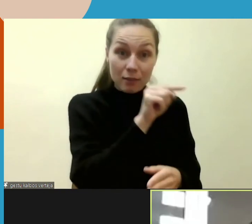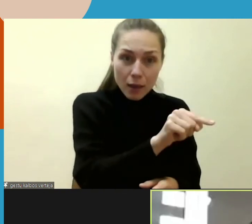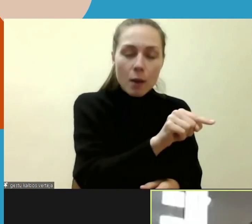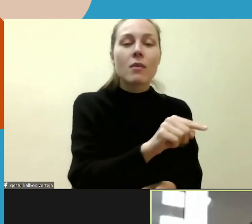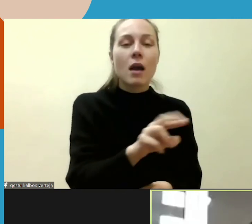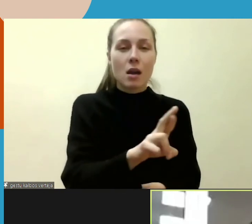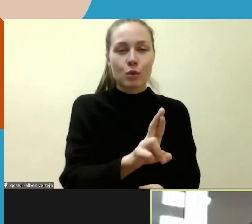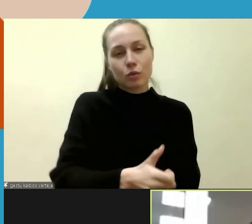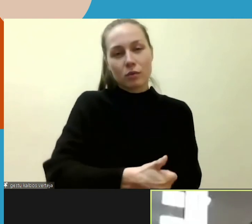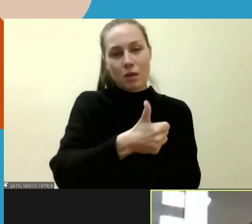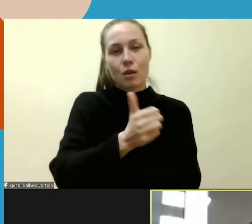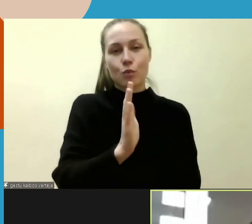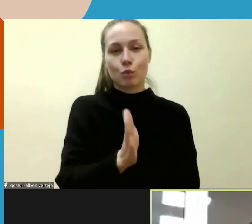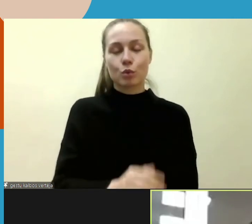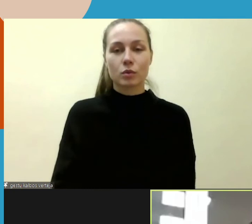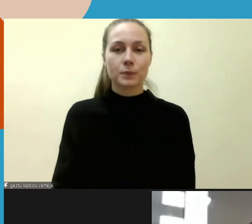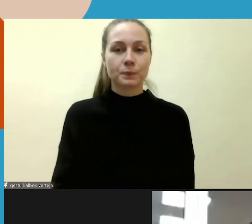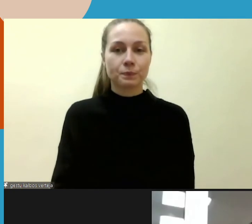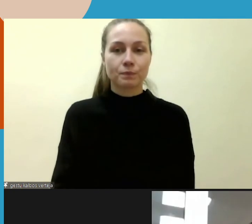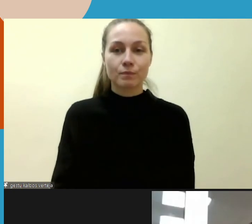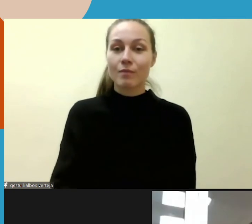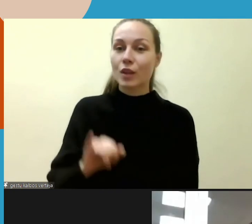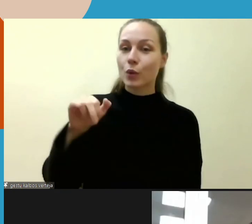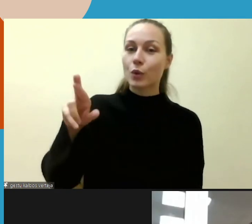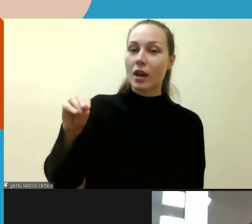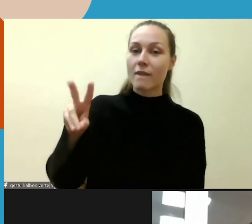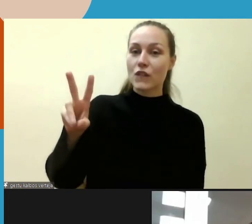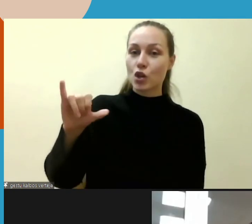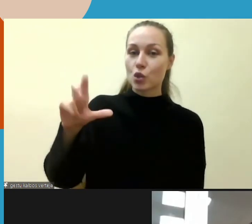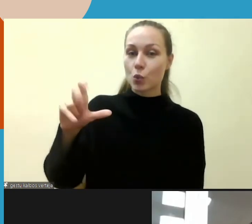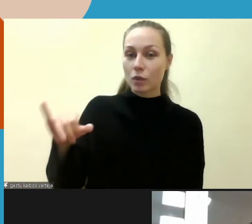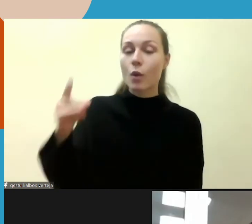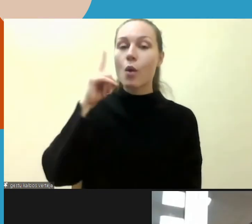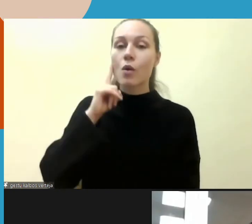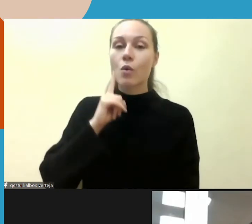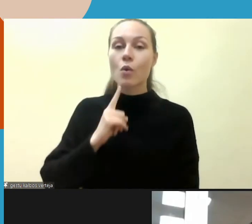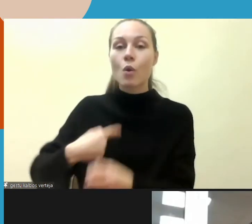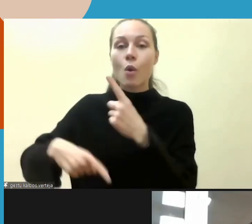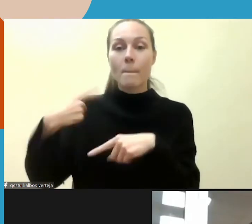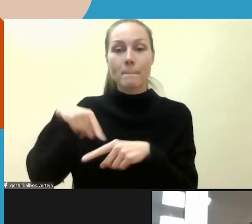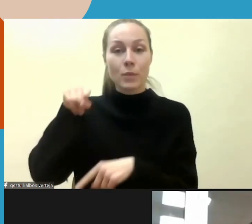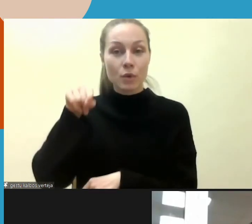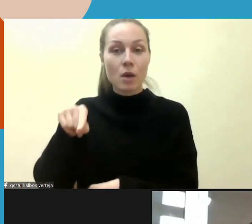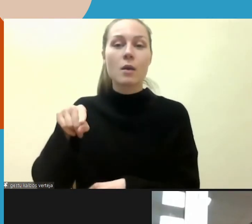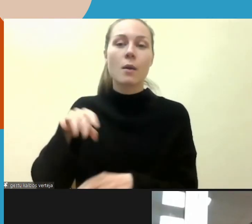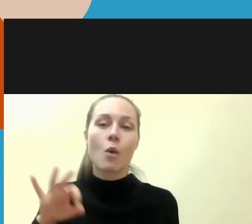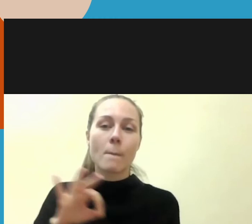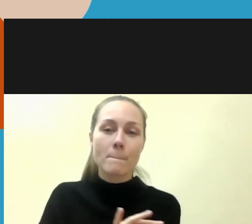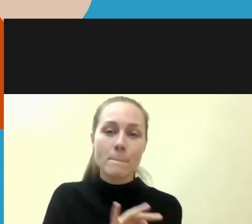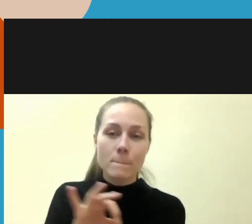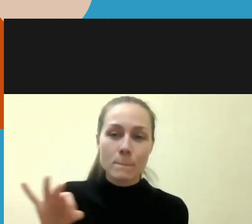leave behind the doors, because this will be for the benefit of the entire community.